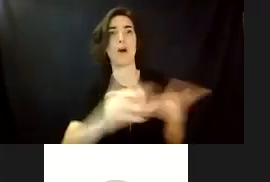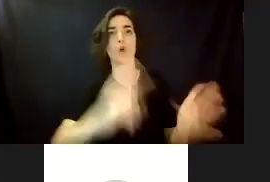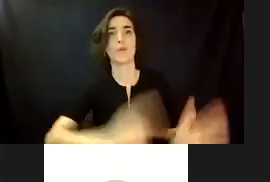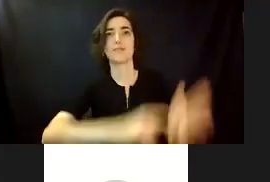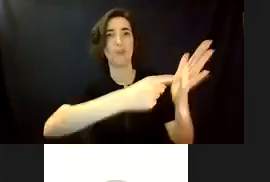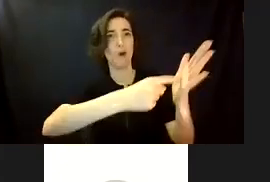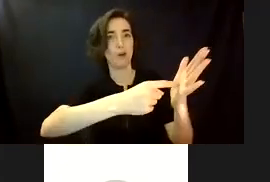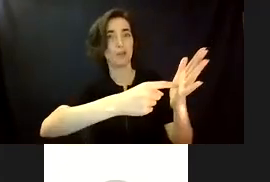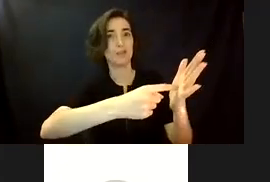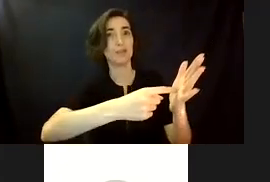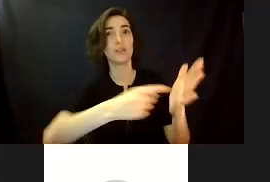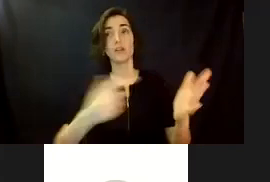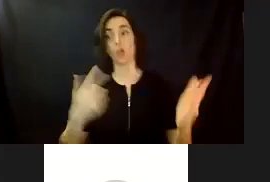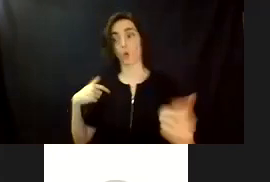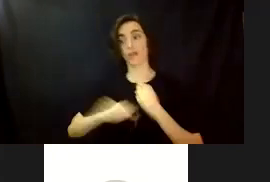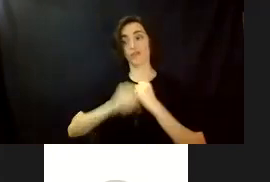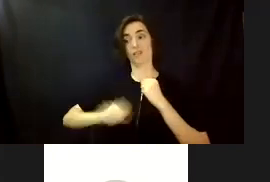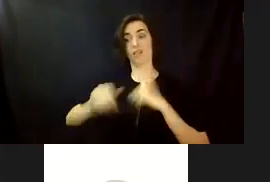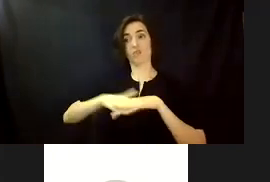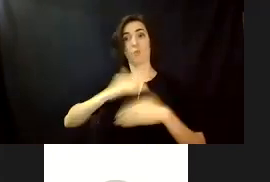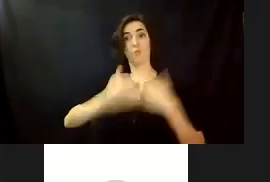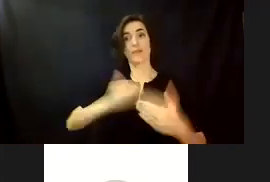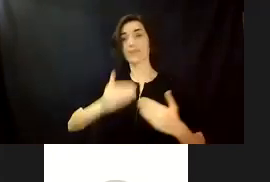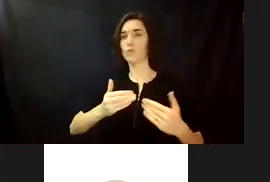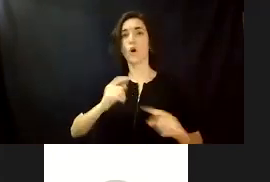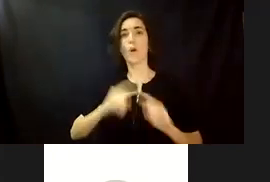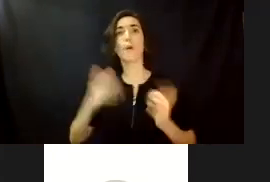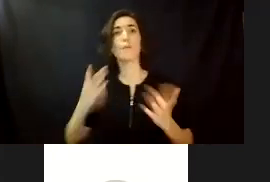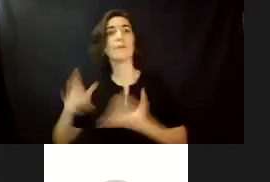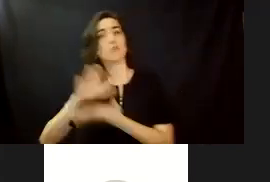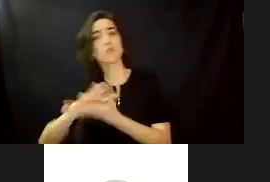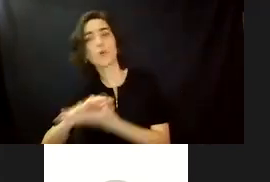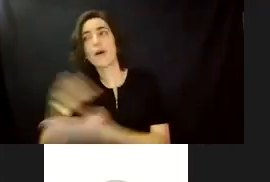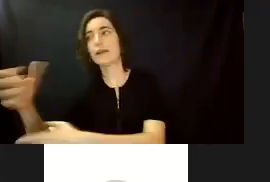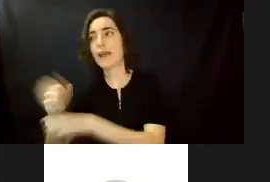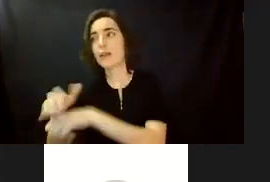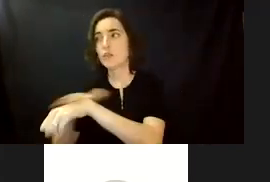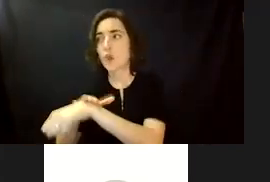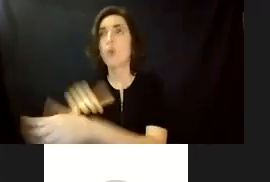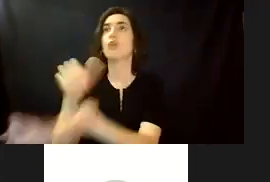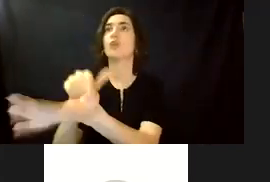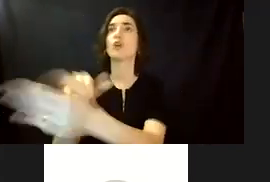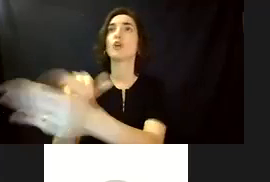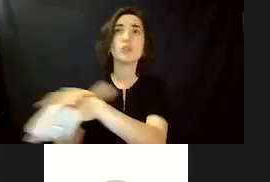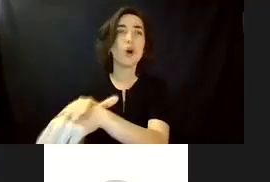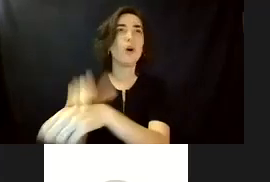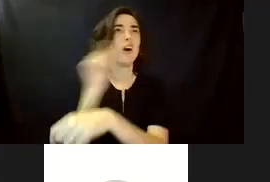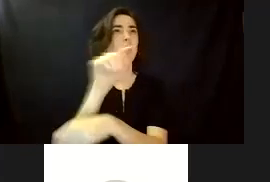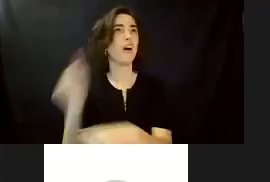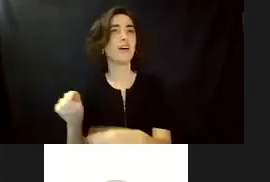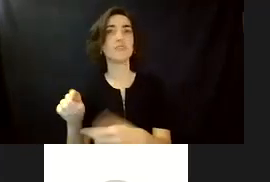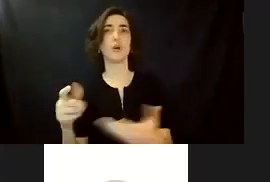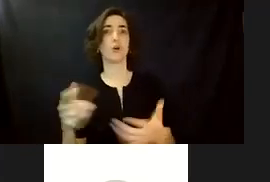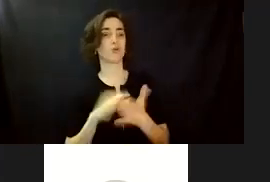not because we take long to process it, but it may take long to get it from the school, it may take long to get it from the doctor, and it sets them behind.